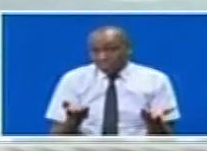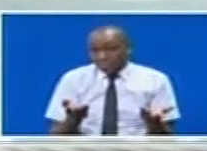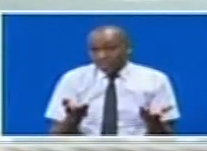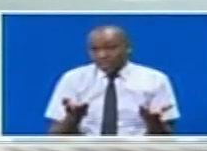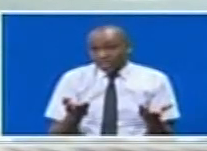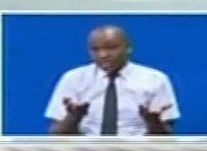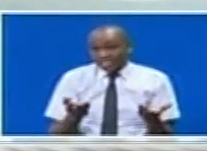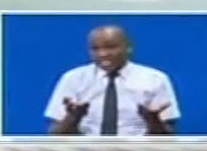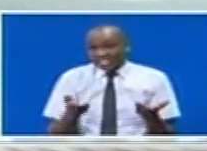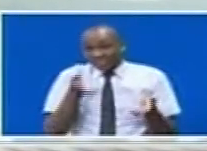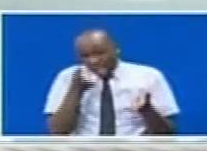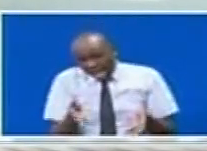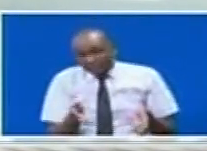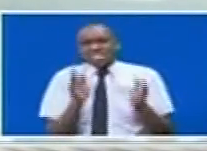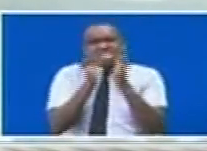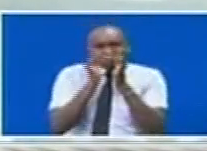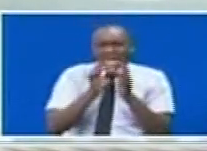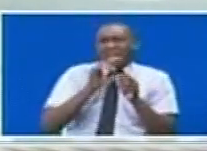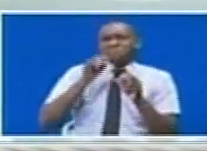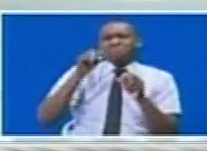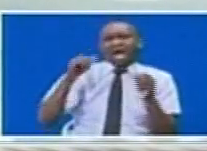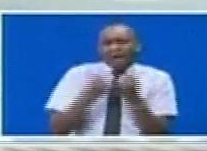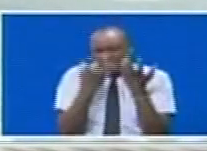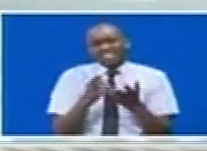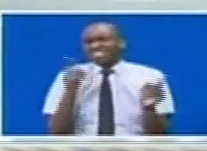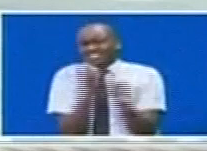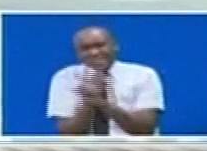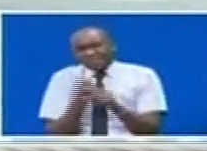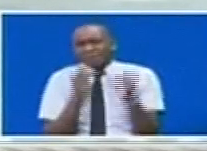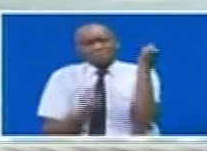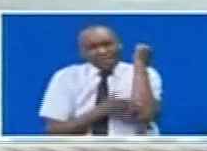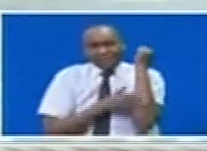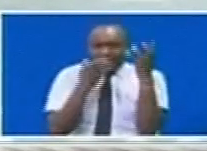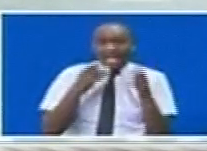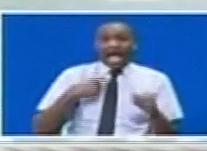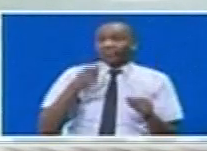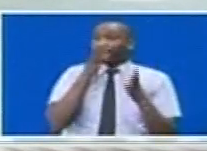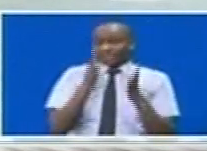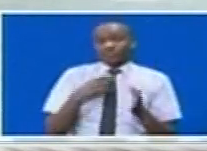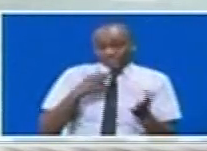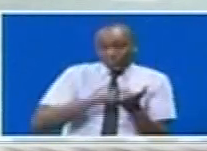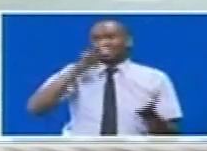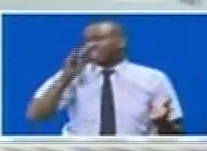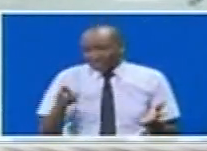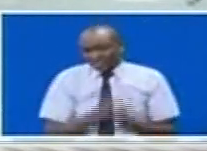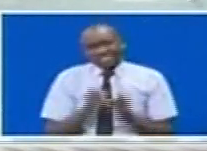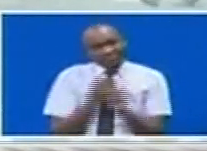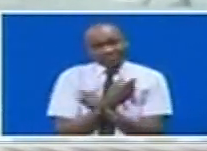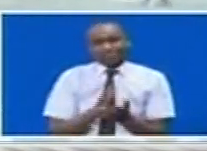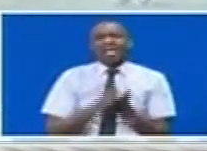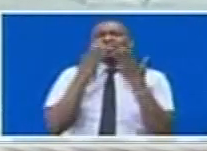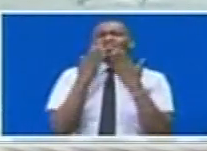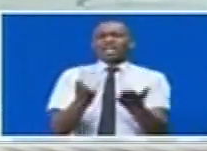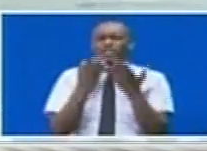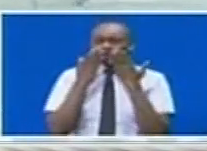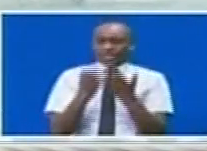on the back of email leaks of Debbie Wasserman and her promising to step aside after. Thank you for joining